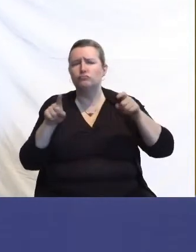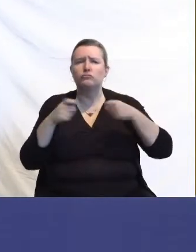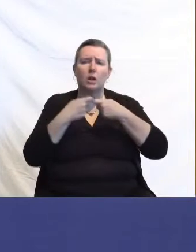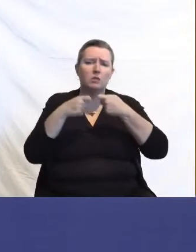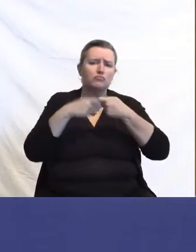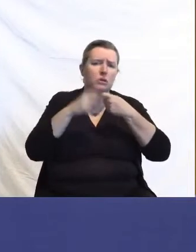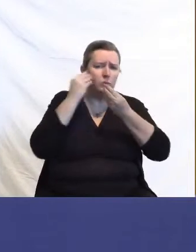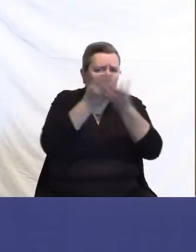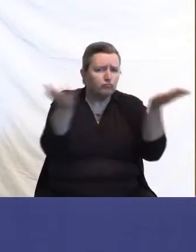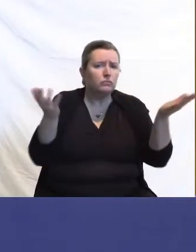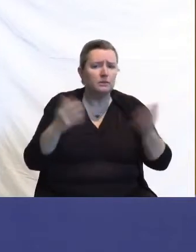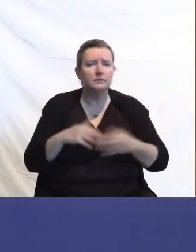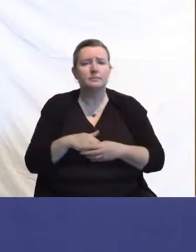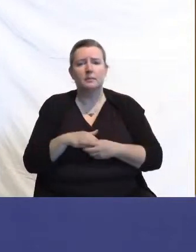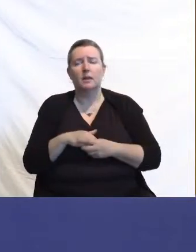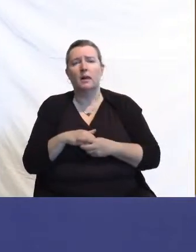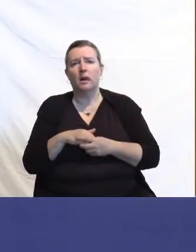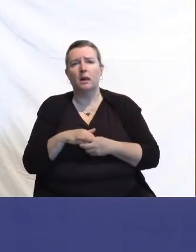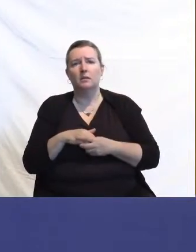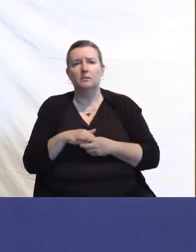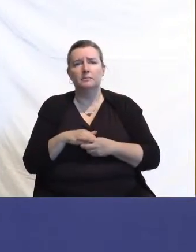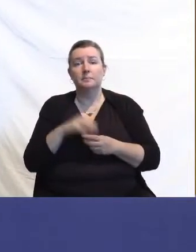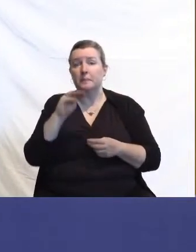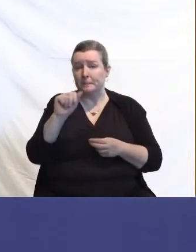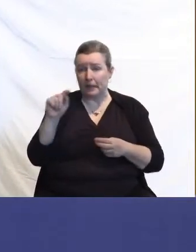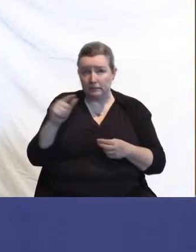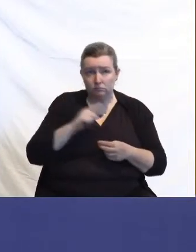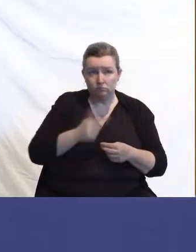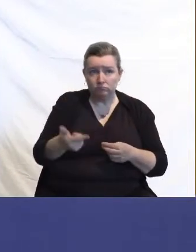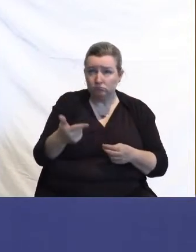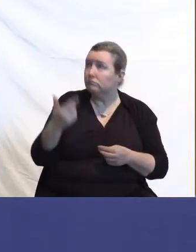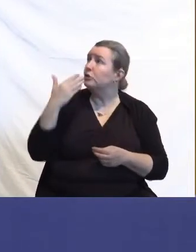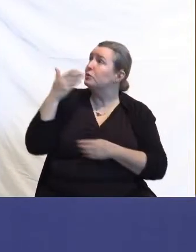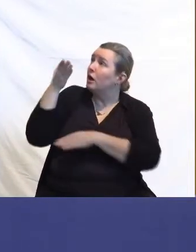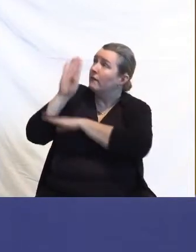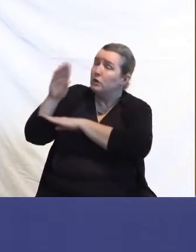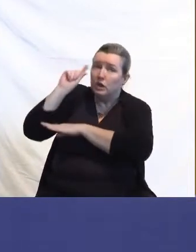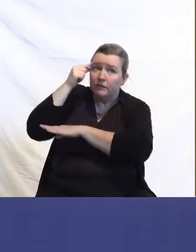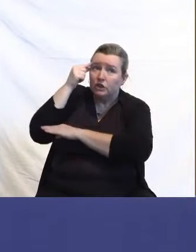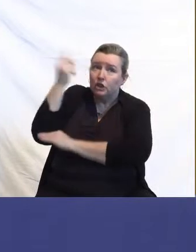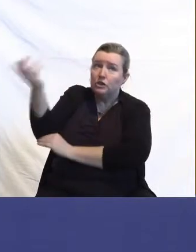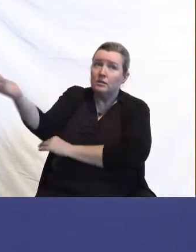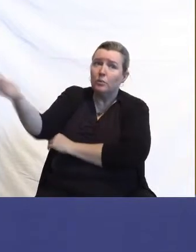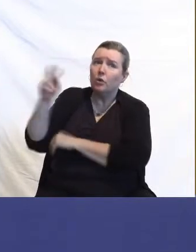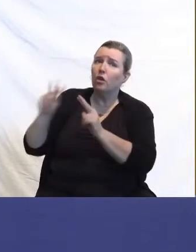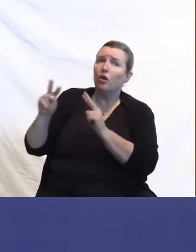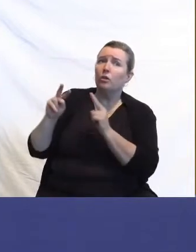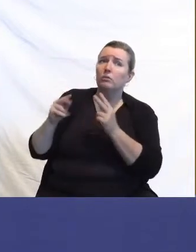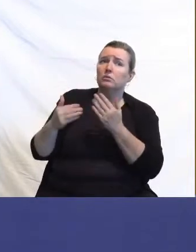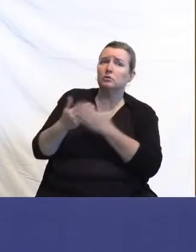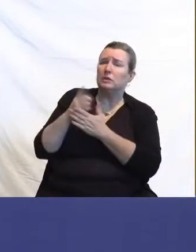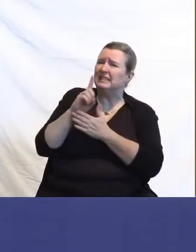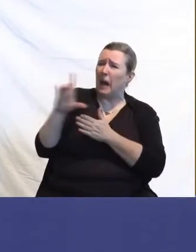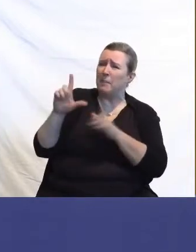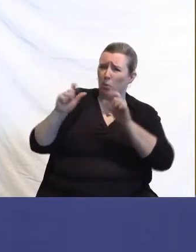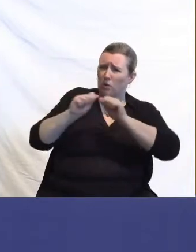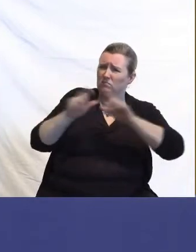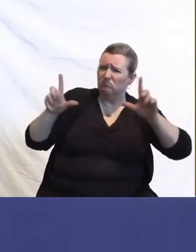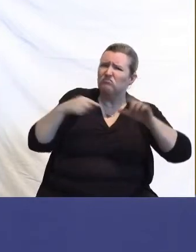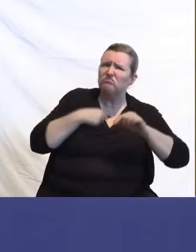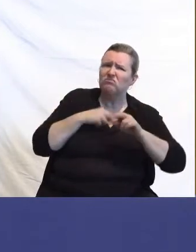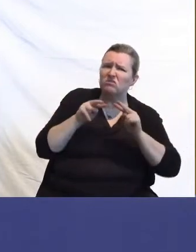So thank you, Matt. Good afternoon. Good afternoon, Governor. Just getting a quick look at the new dashboard. So are all districts, school districts currently